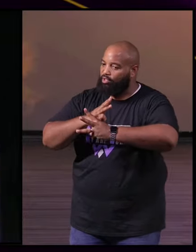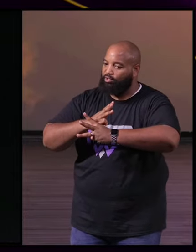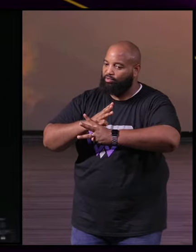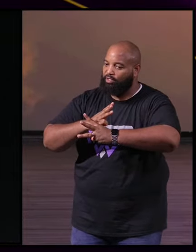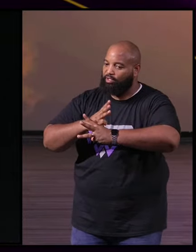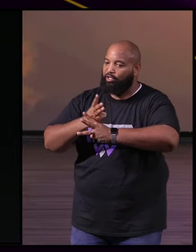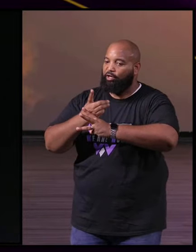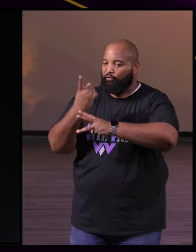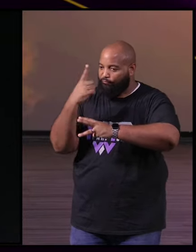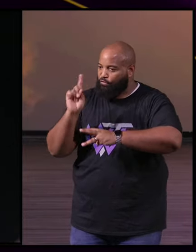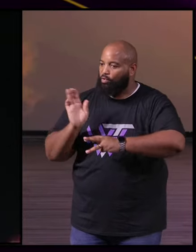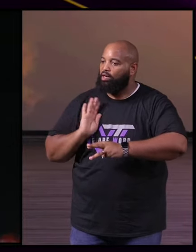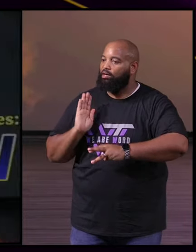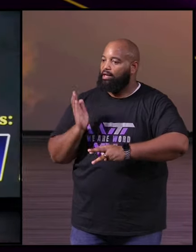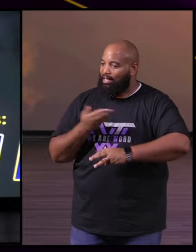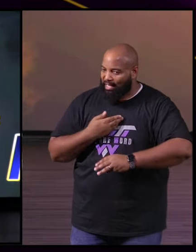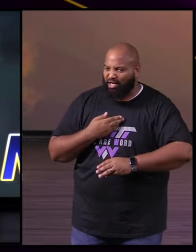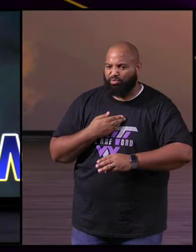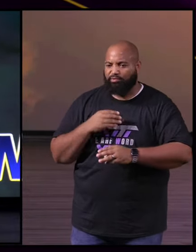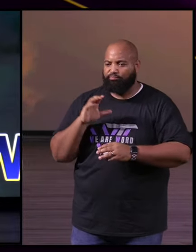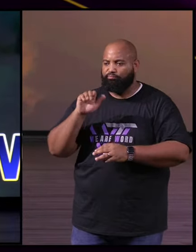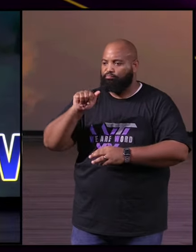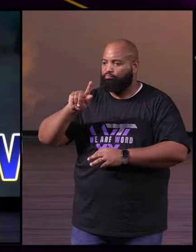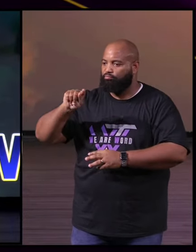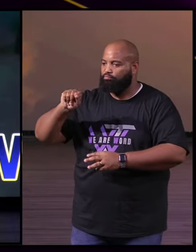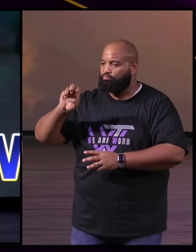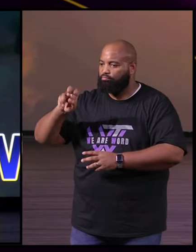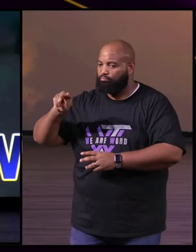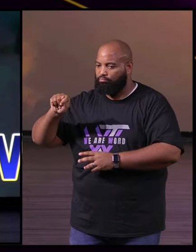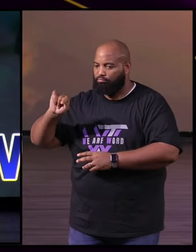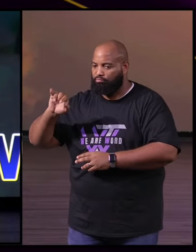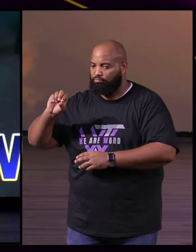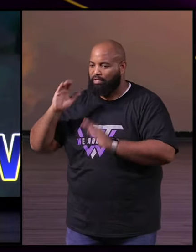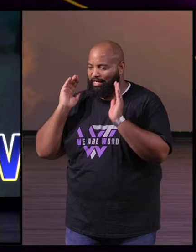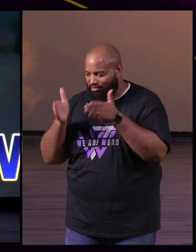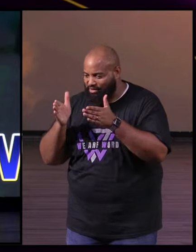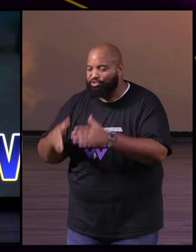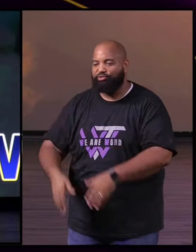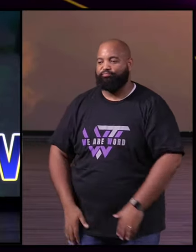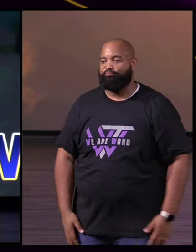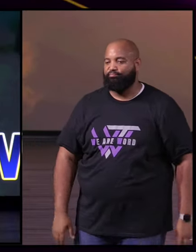I'm almost done, y'all. I hadn't planned. I'm not trying to make y'all shout today. I just need y'all to get this lesson.